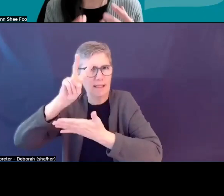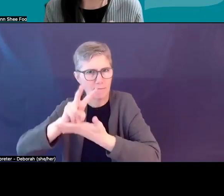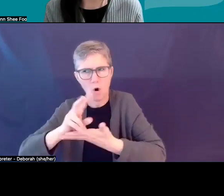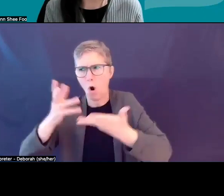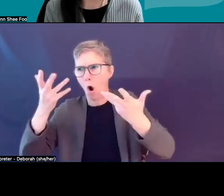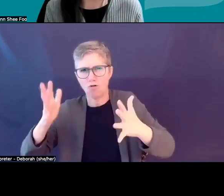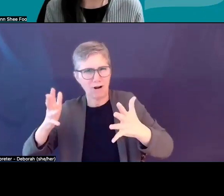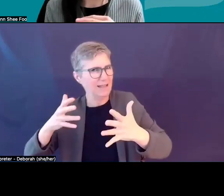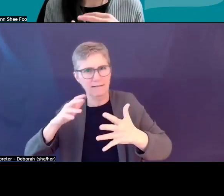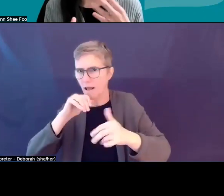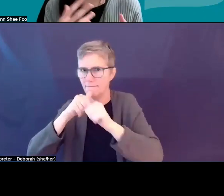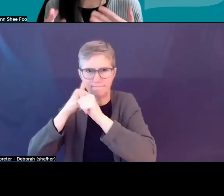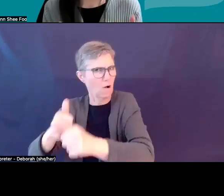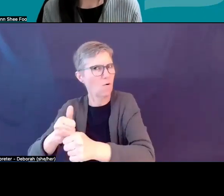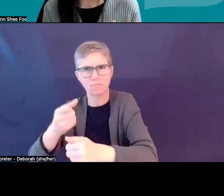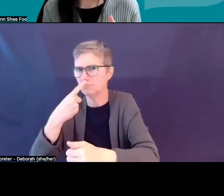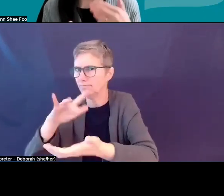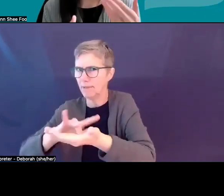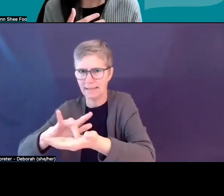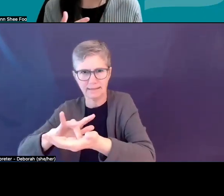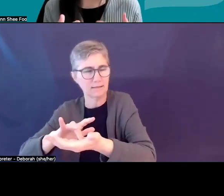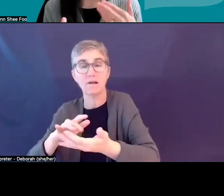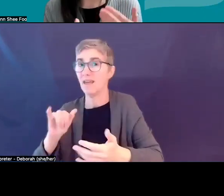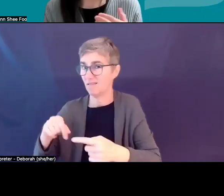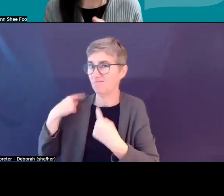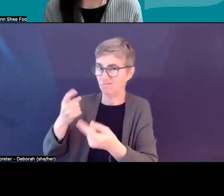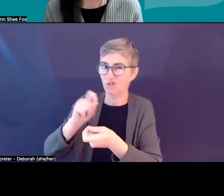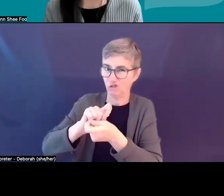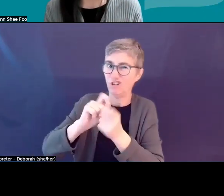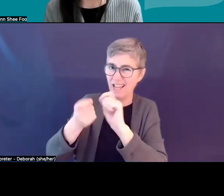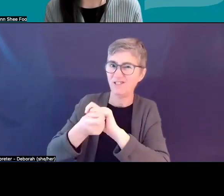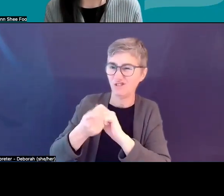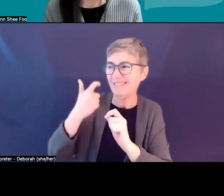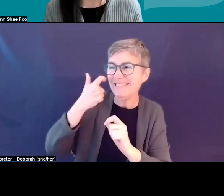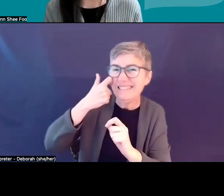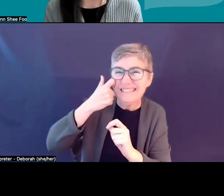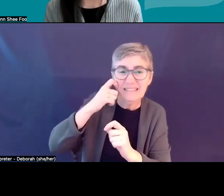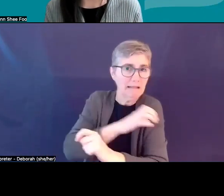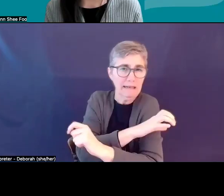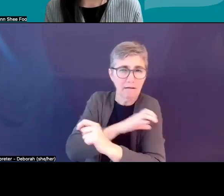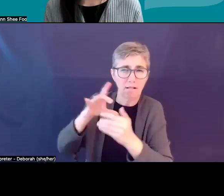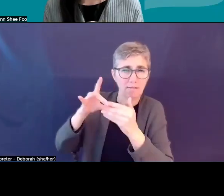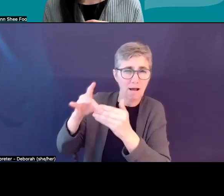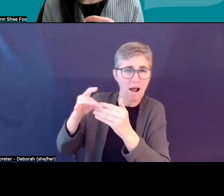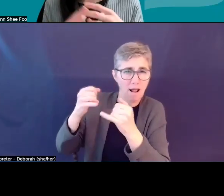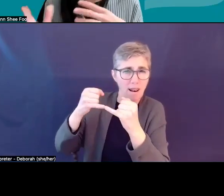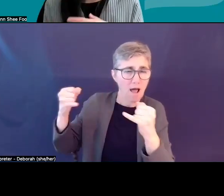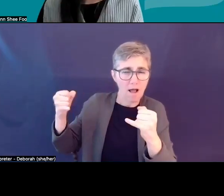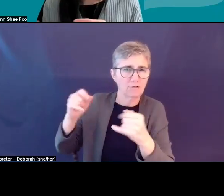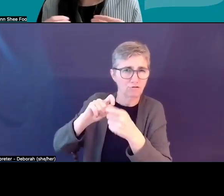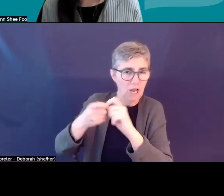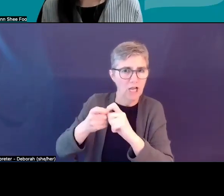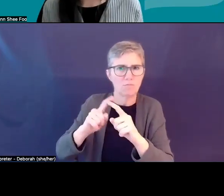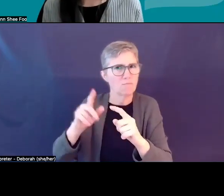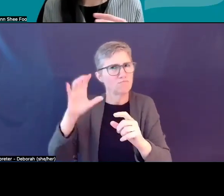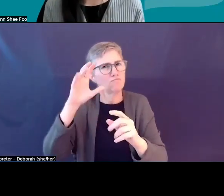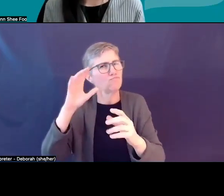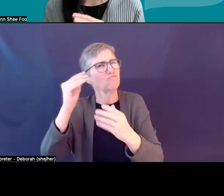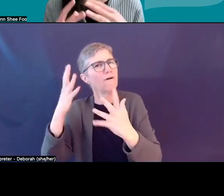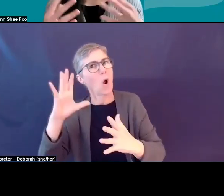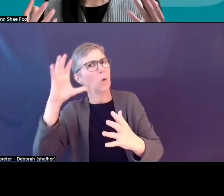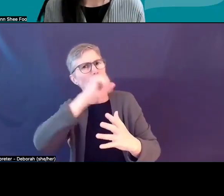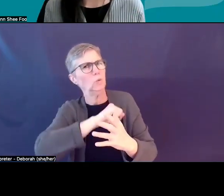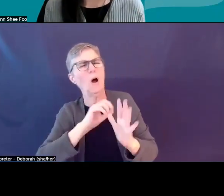of non-adherence. This has changed with recent updated clinical guidelines. Providers also anticipate